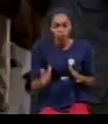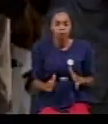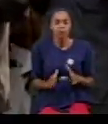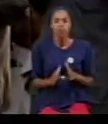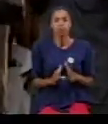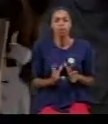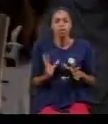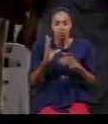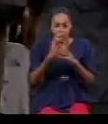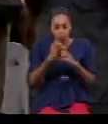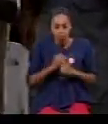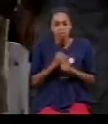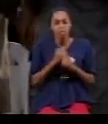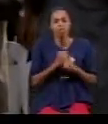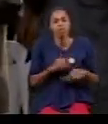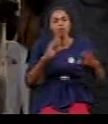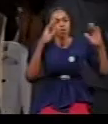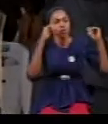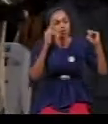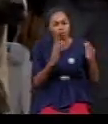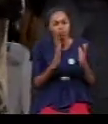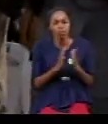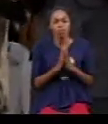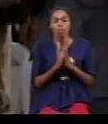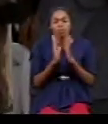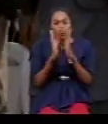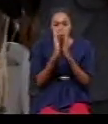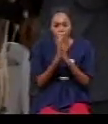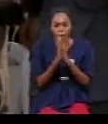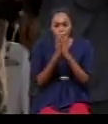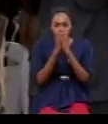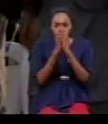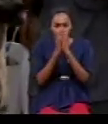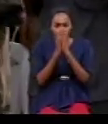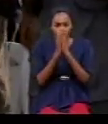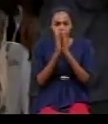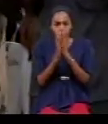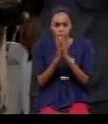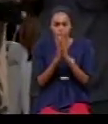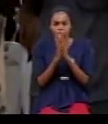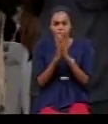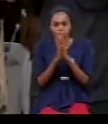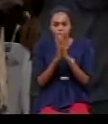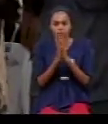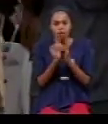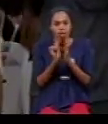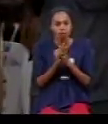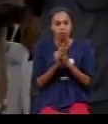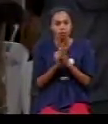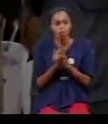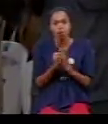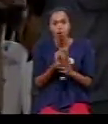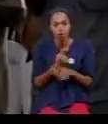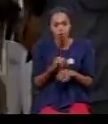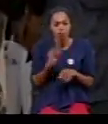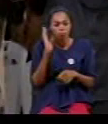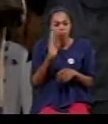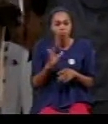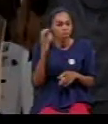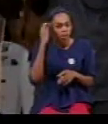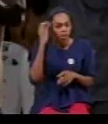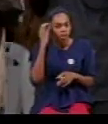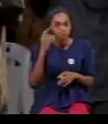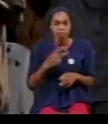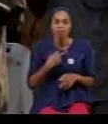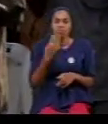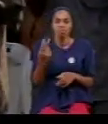destined them to hopelessness. They are going to hear the voice of the mighty Messiah, the mighty